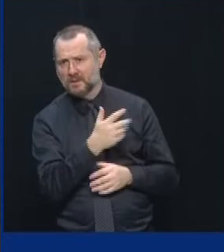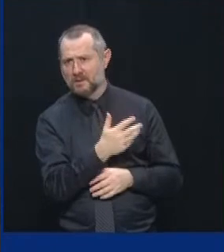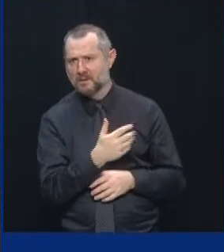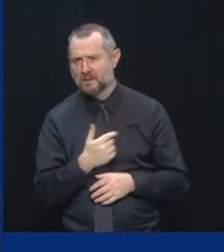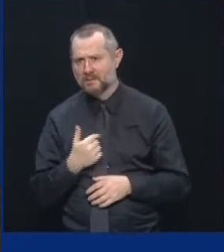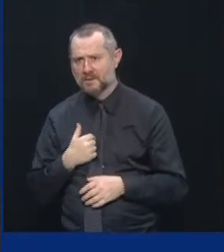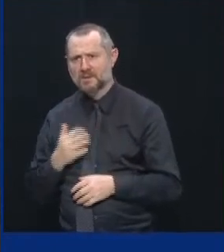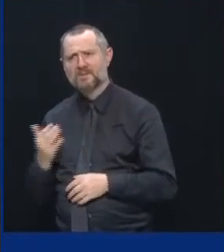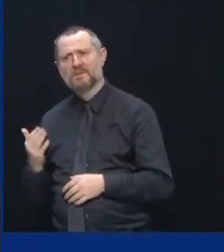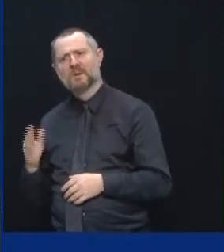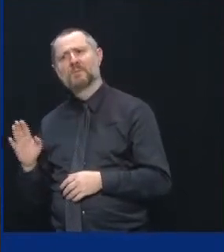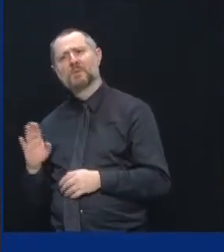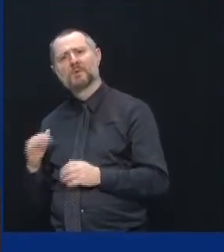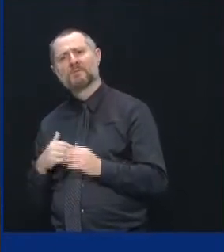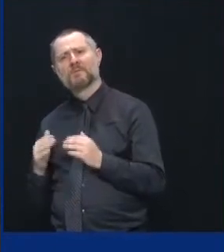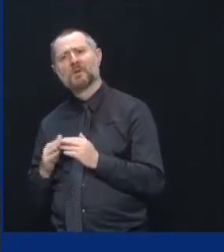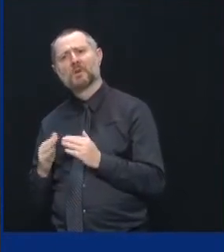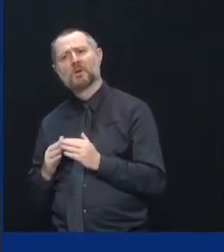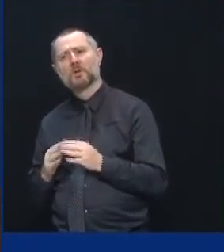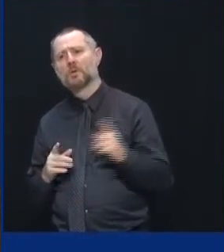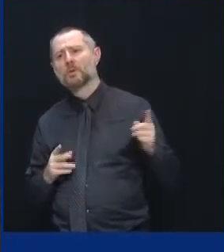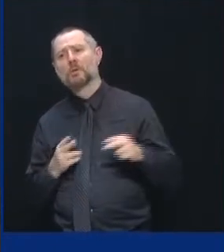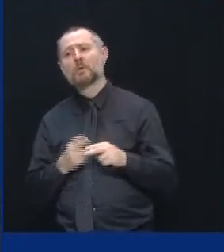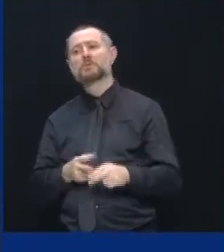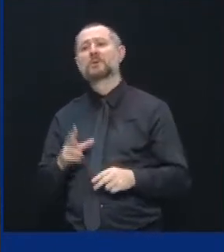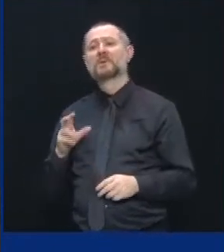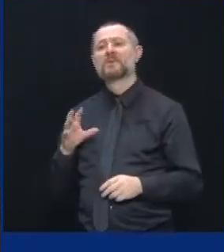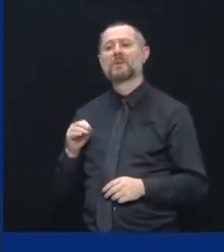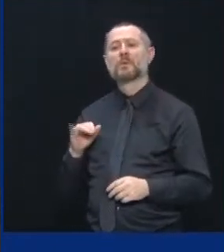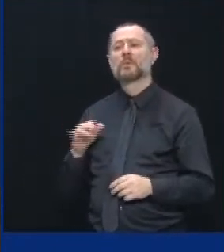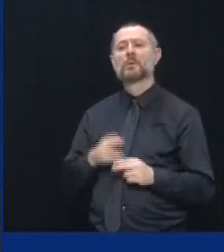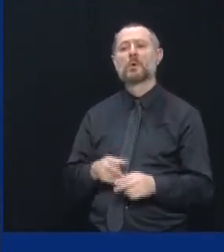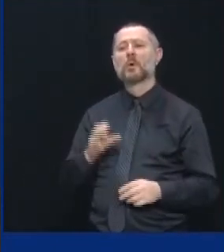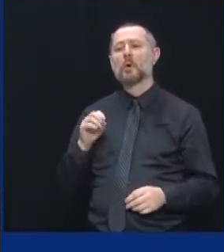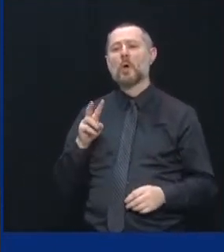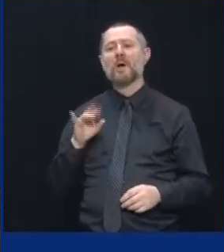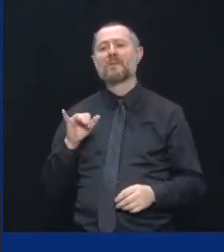a COVID relief bill. Okay, look at those two words, COVID relief.